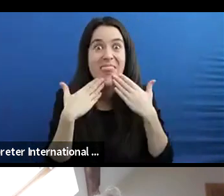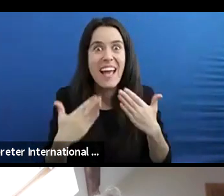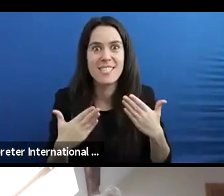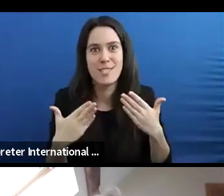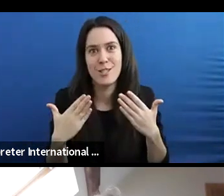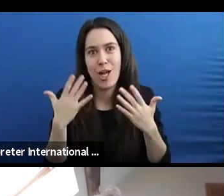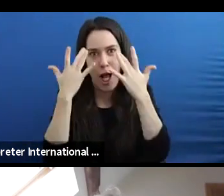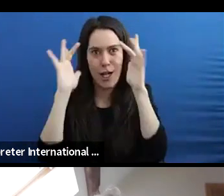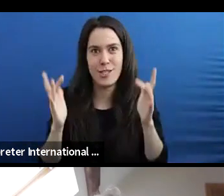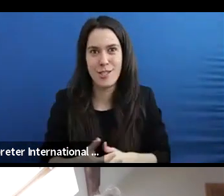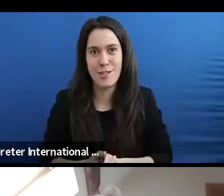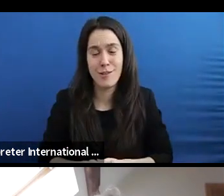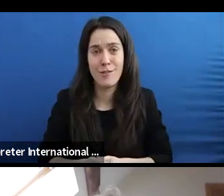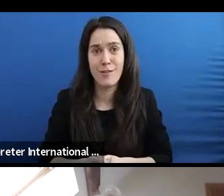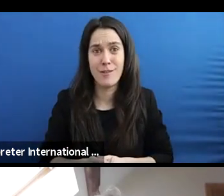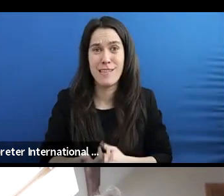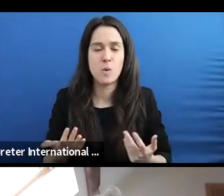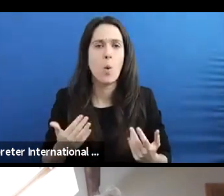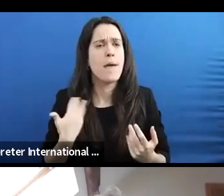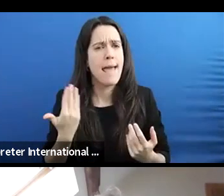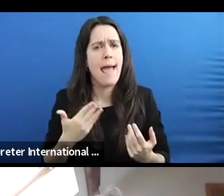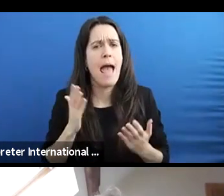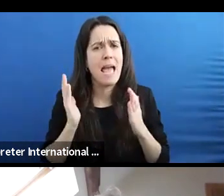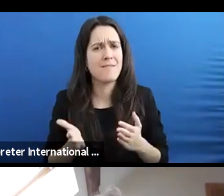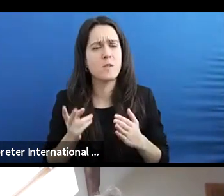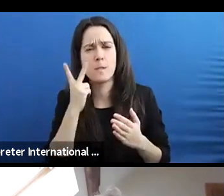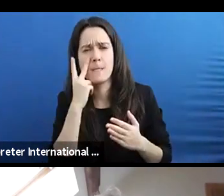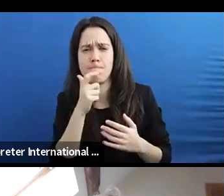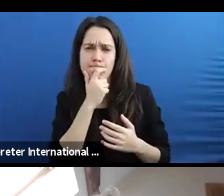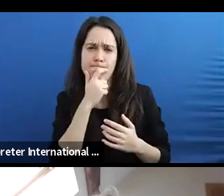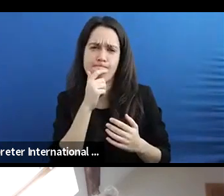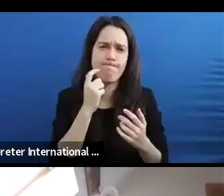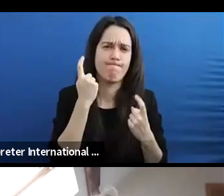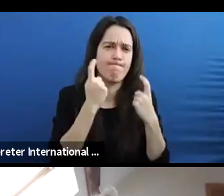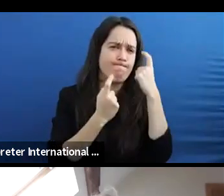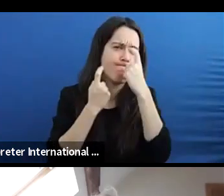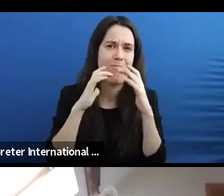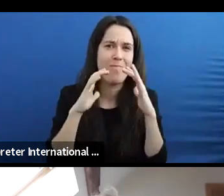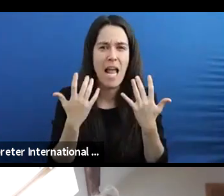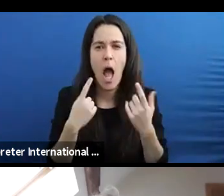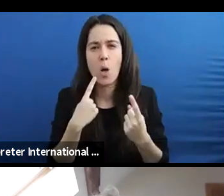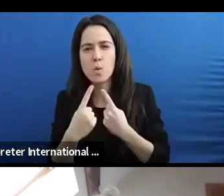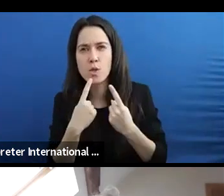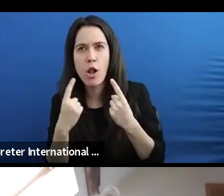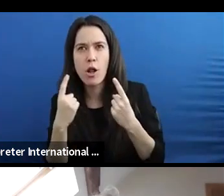have to take some ways to talk about culture with